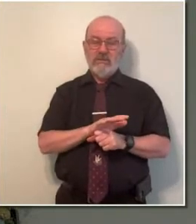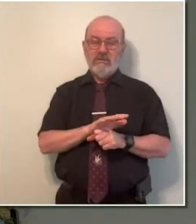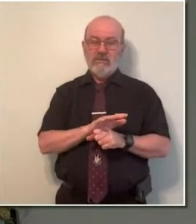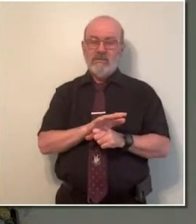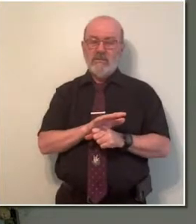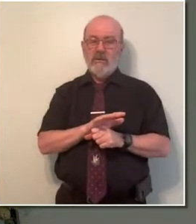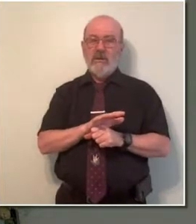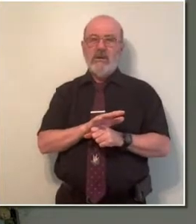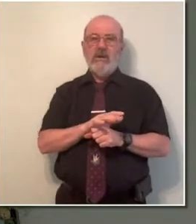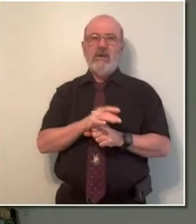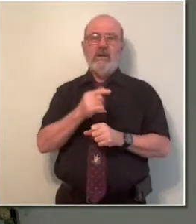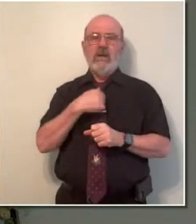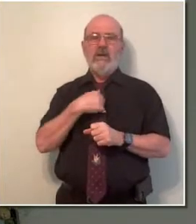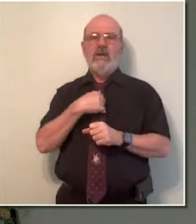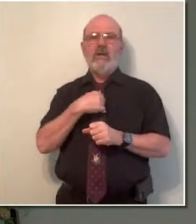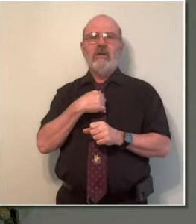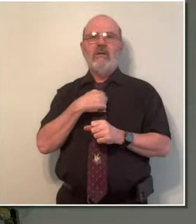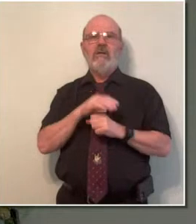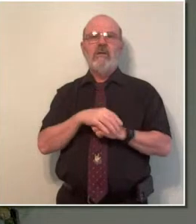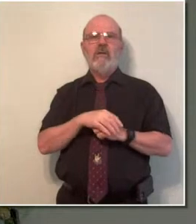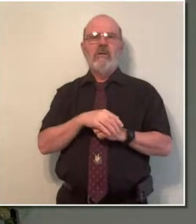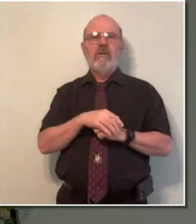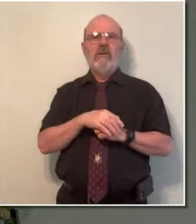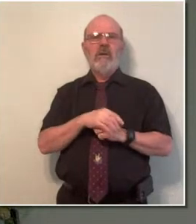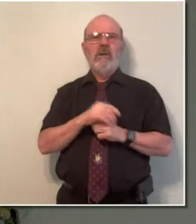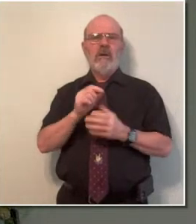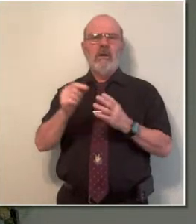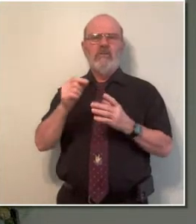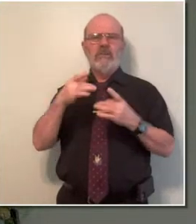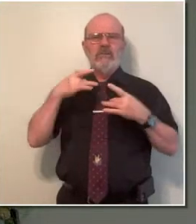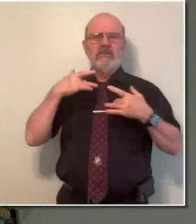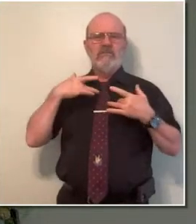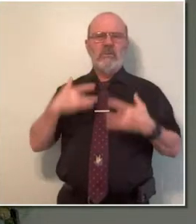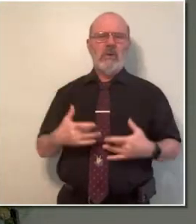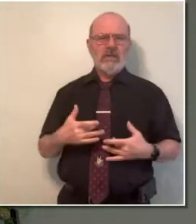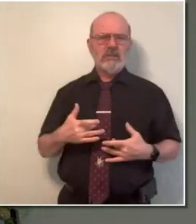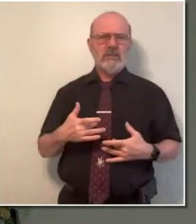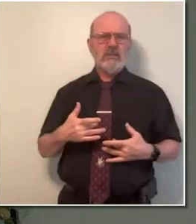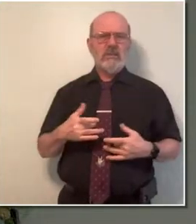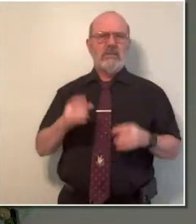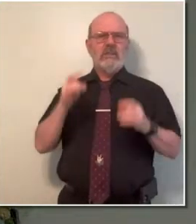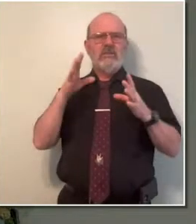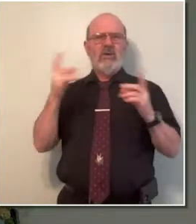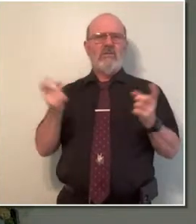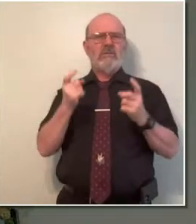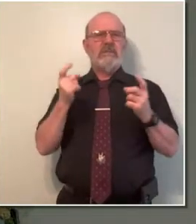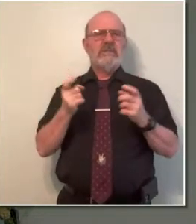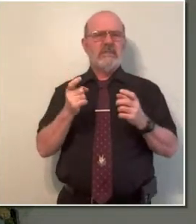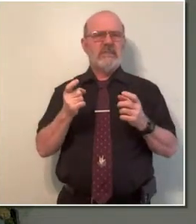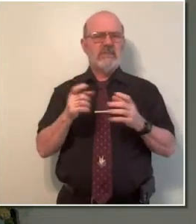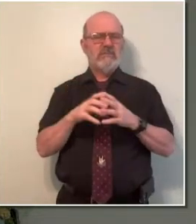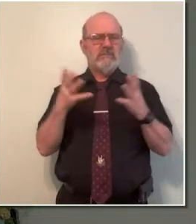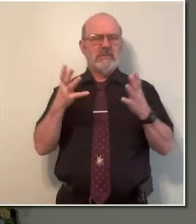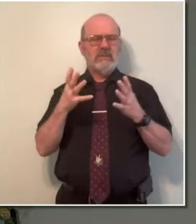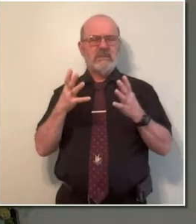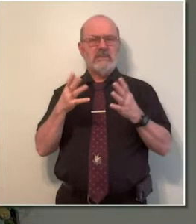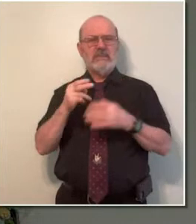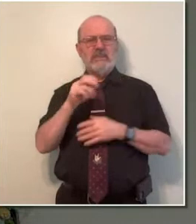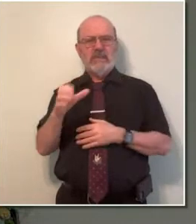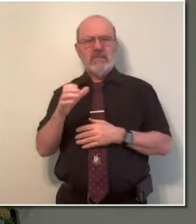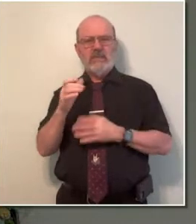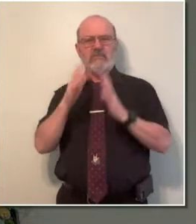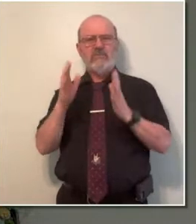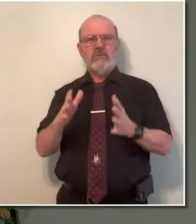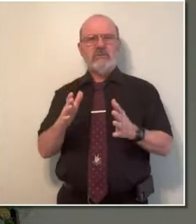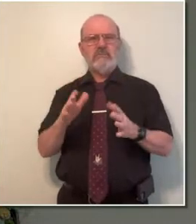to write off, you know, depression as sort of like this horrible sin or a giant handicap for the Christian, but I have